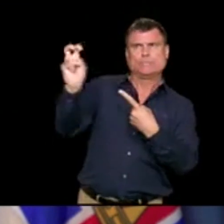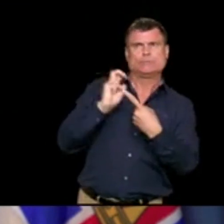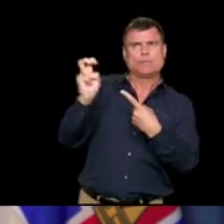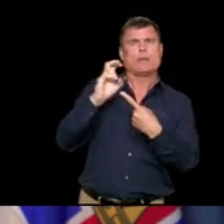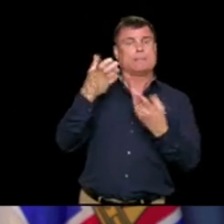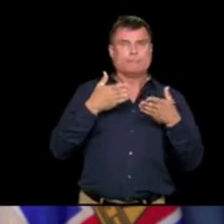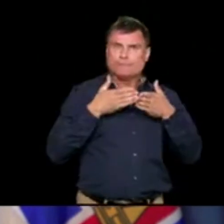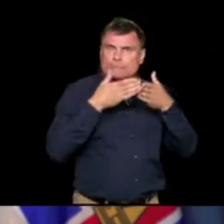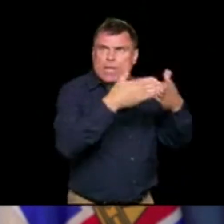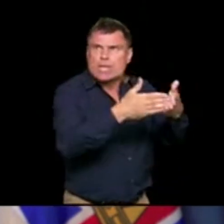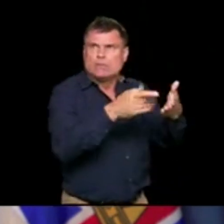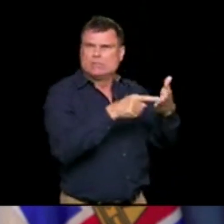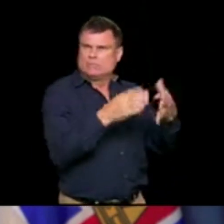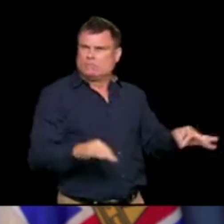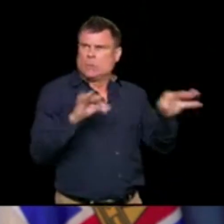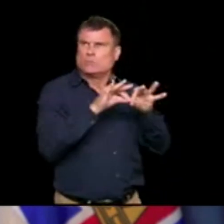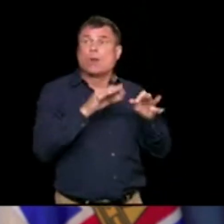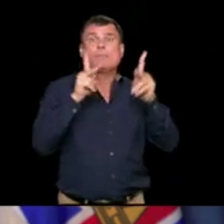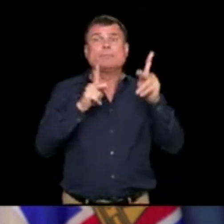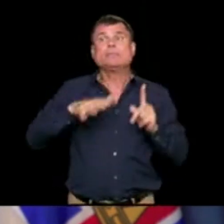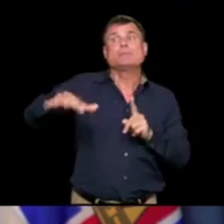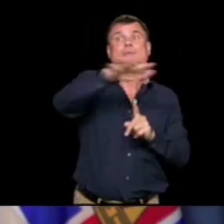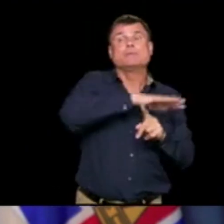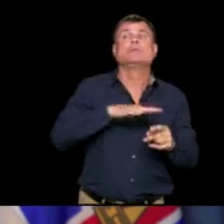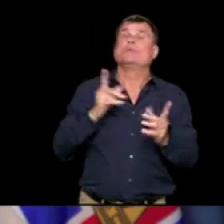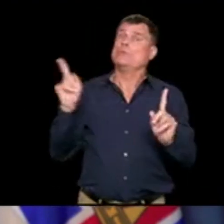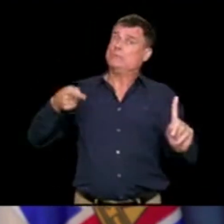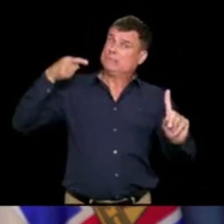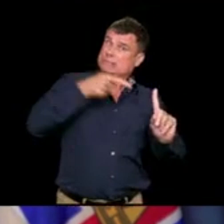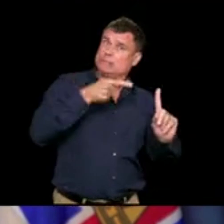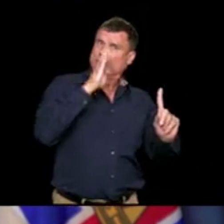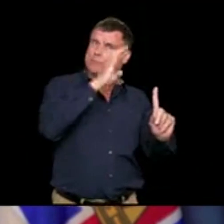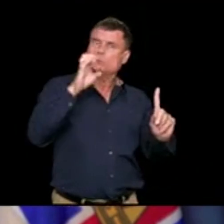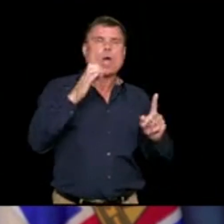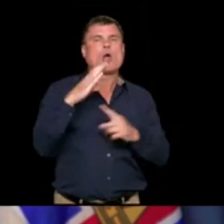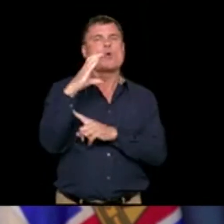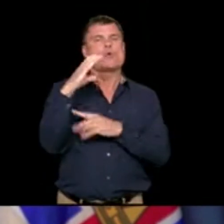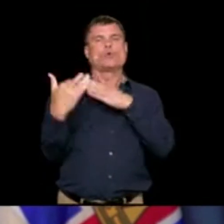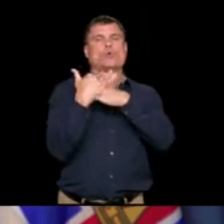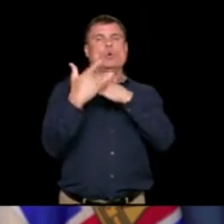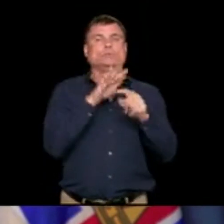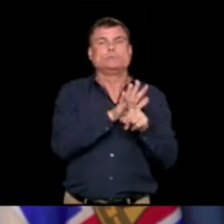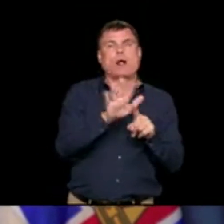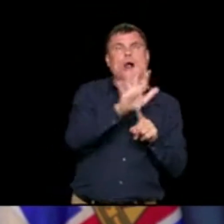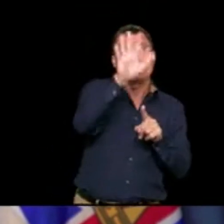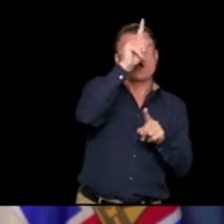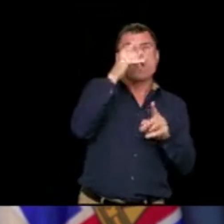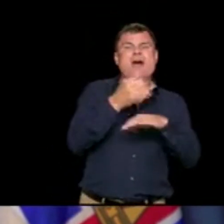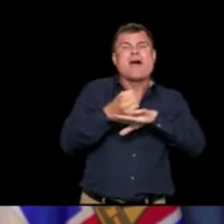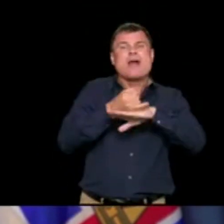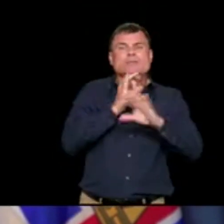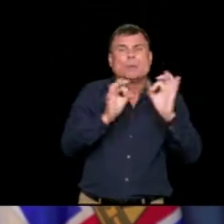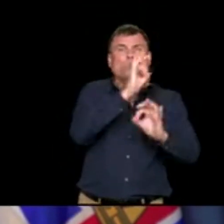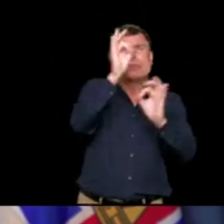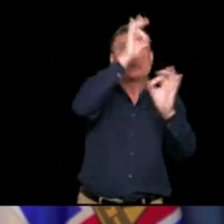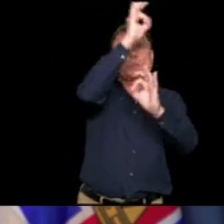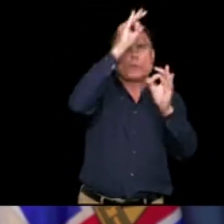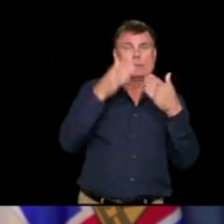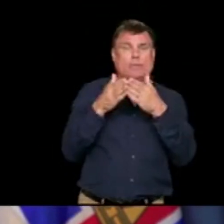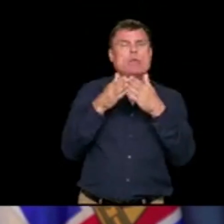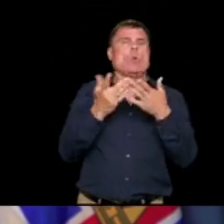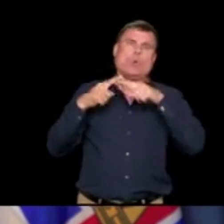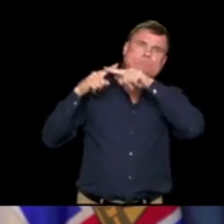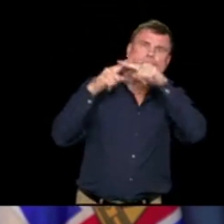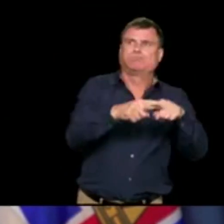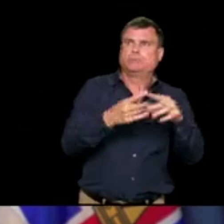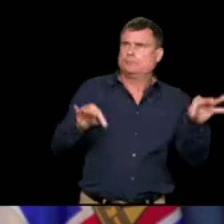of our transit and ferry service to the economic and social health of BC's coastal communities. It is another example of the